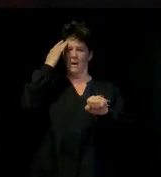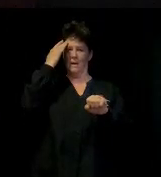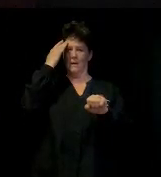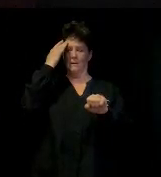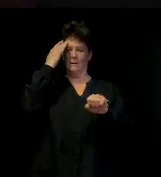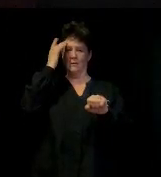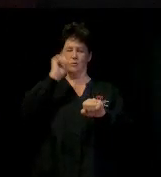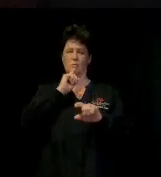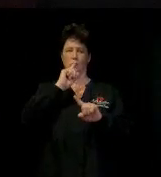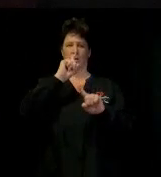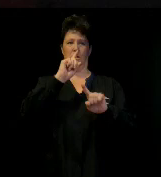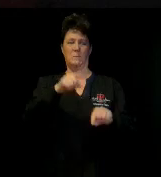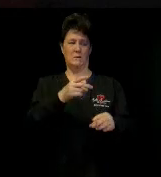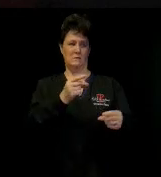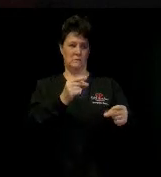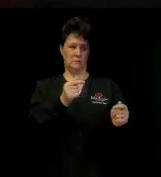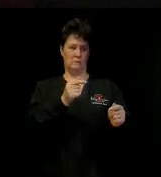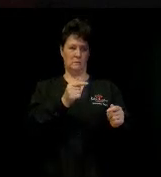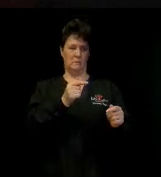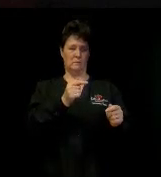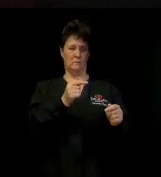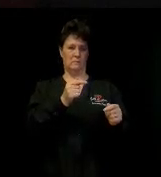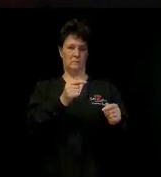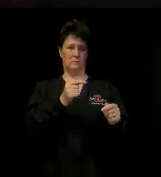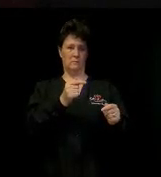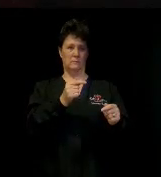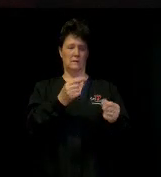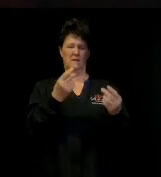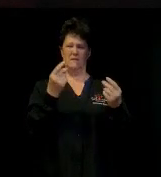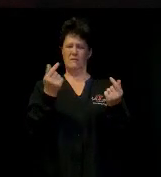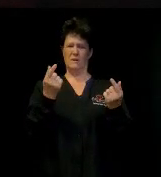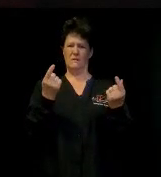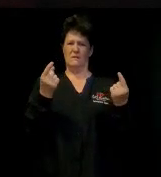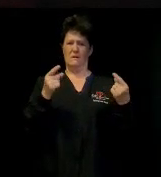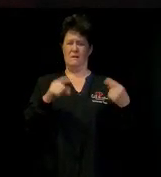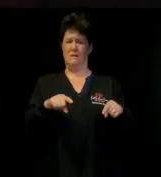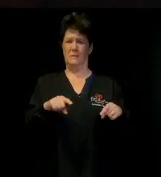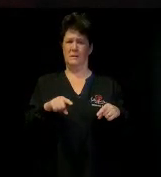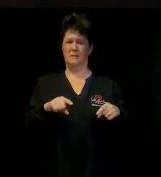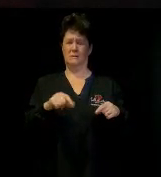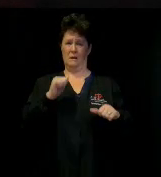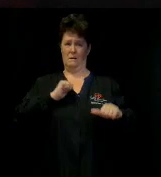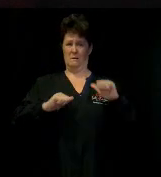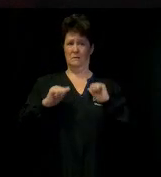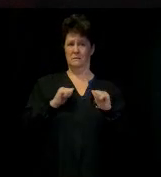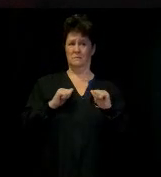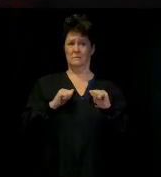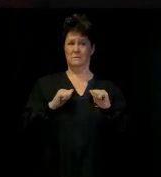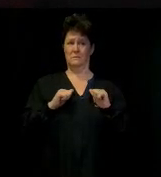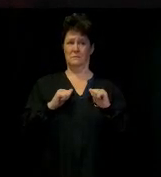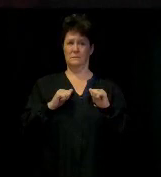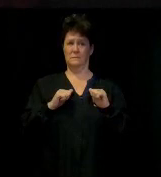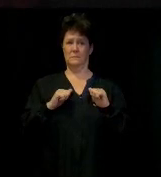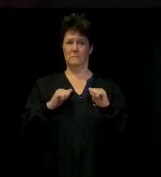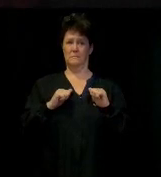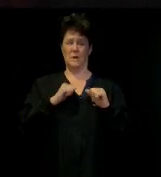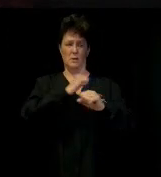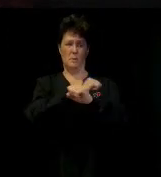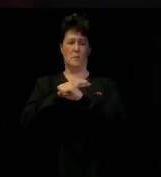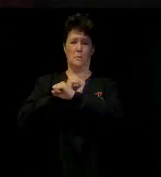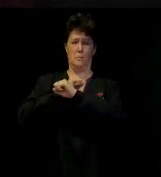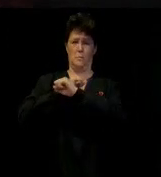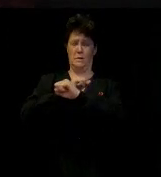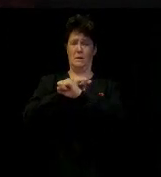survival. It acts as a base of operation. It automatically jumps into action and largely instinctive protective measures